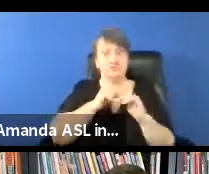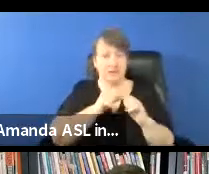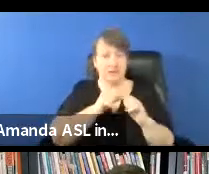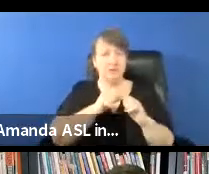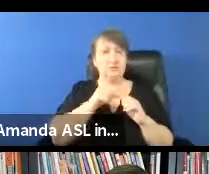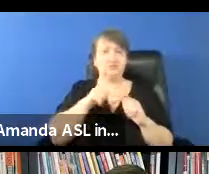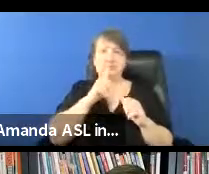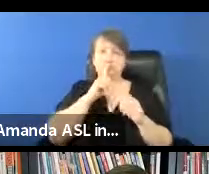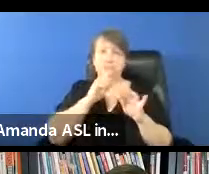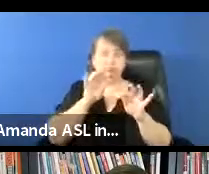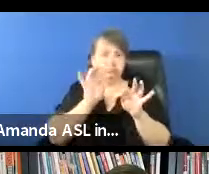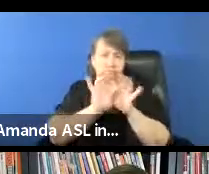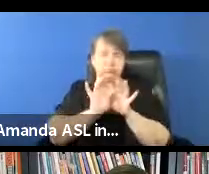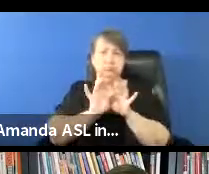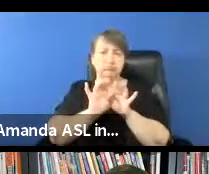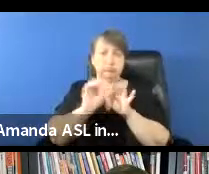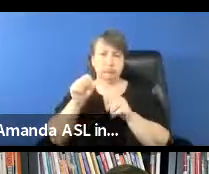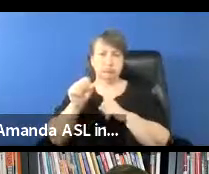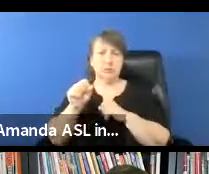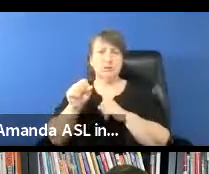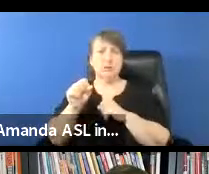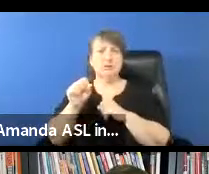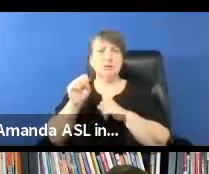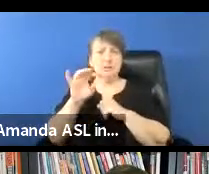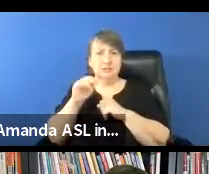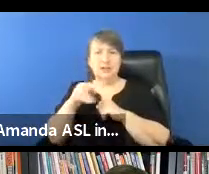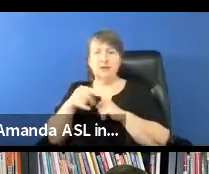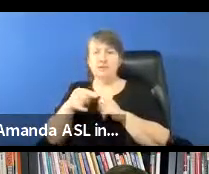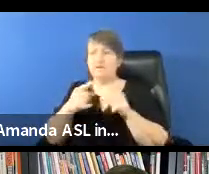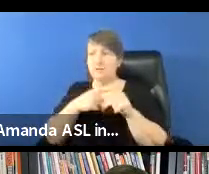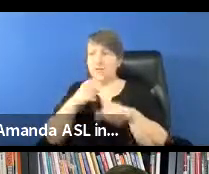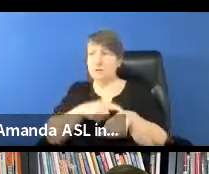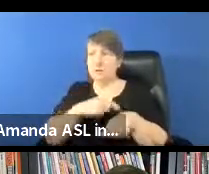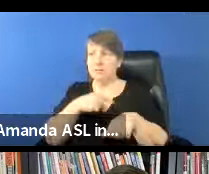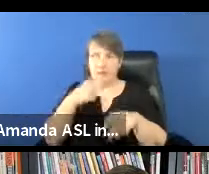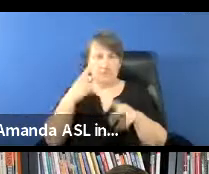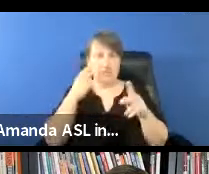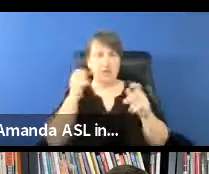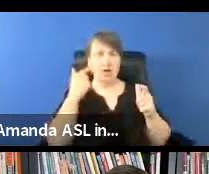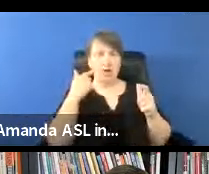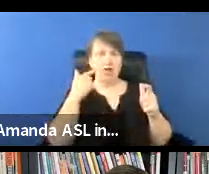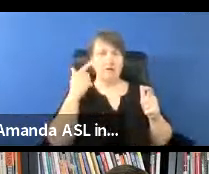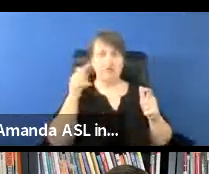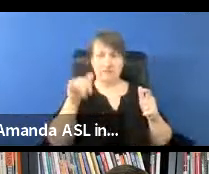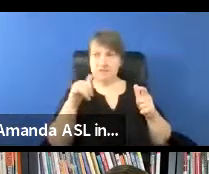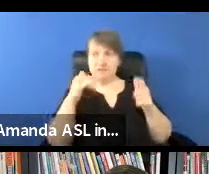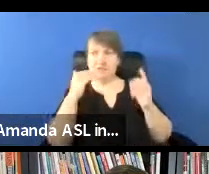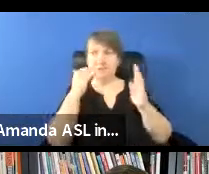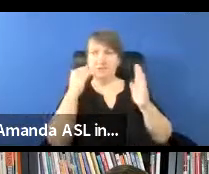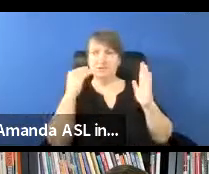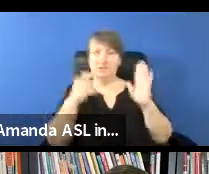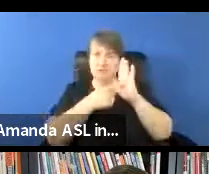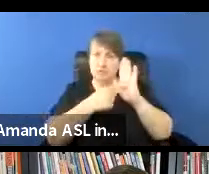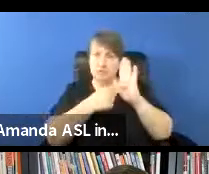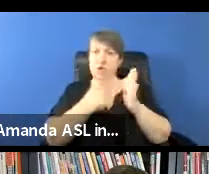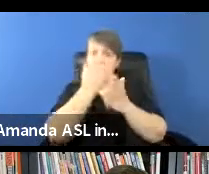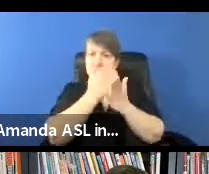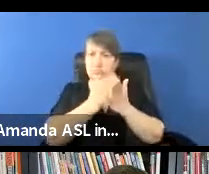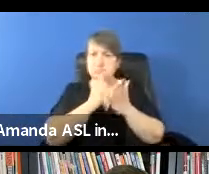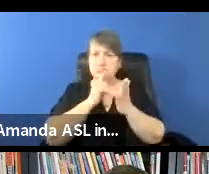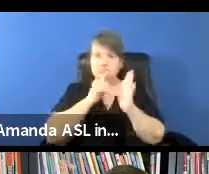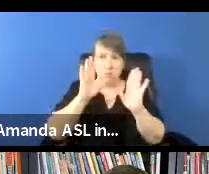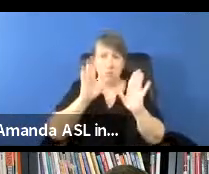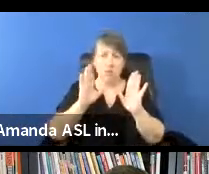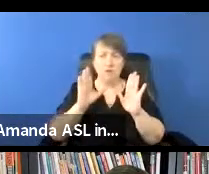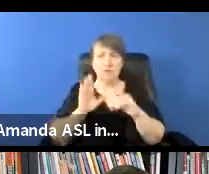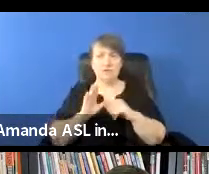is so important. And Sarah, this is the first time I've seen all of this put together like this. It's outstanding,